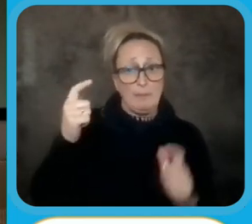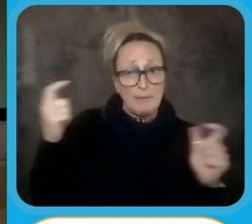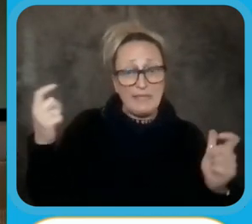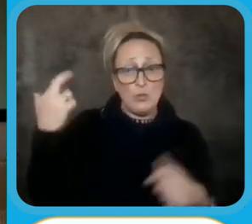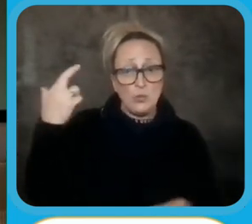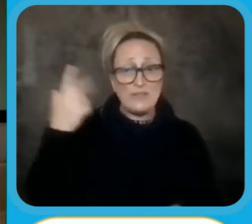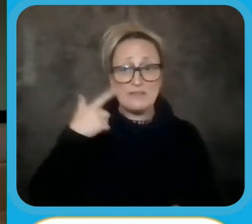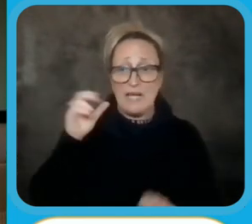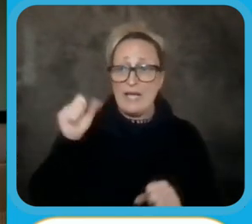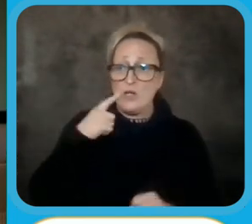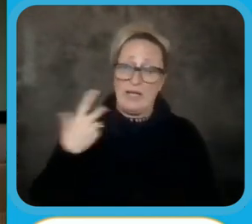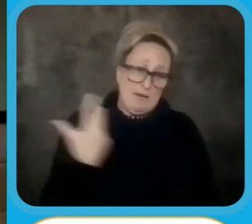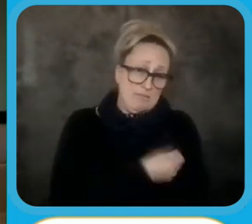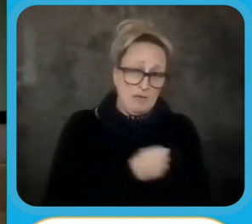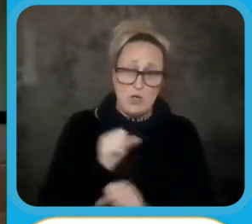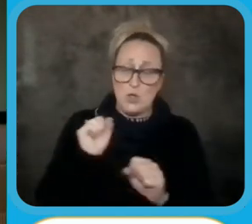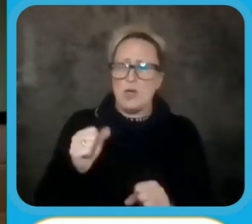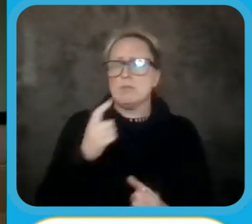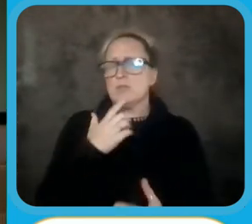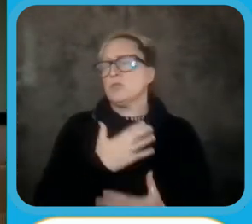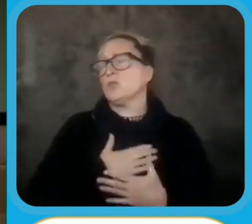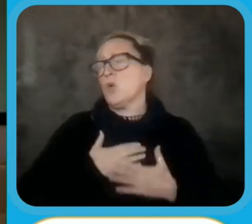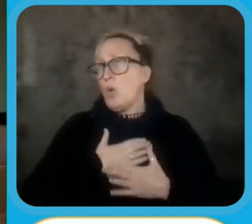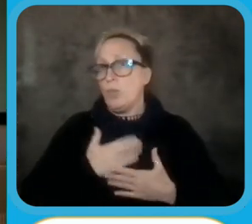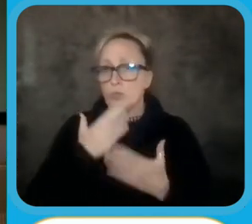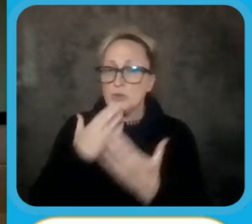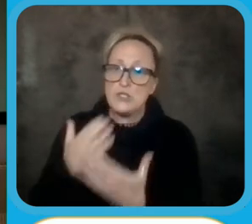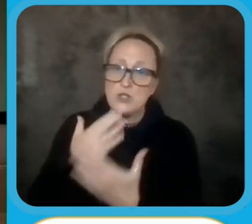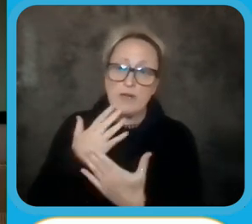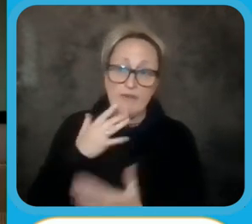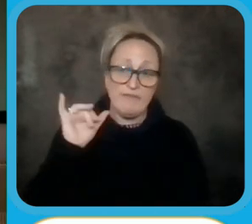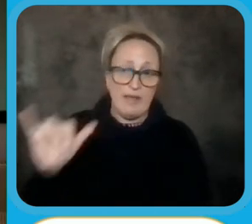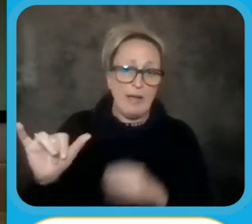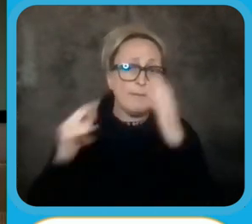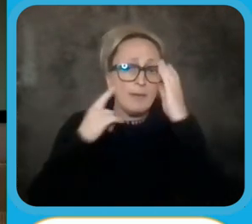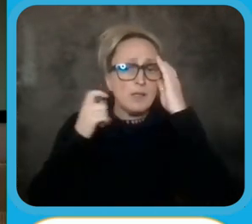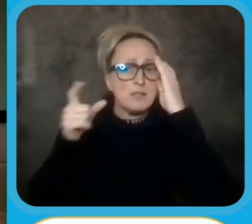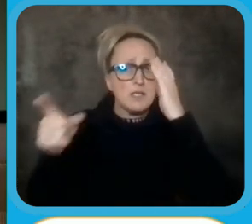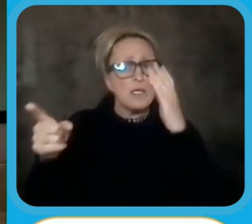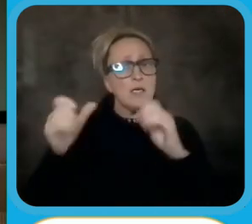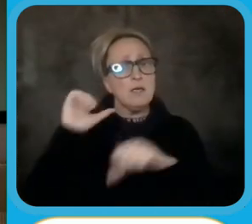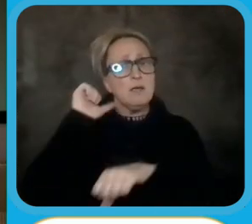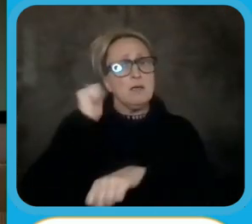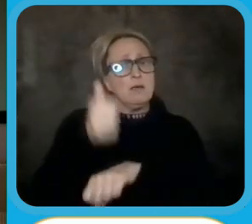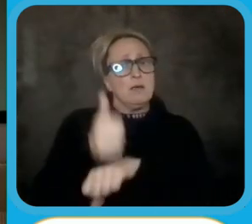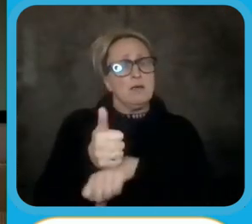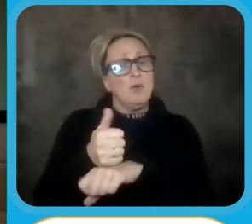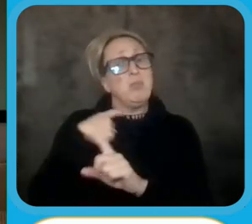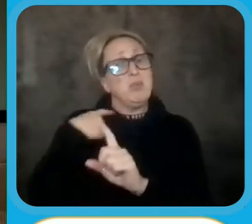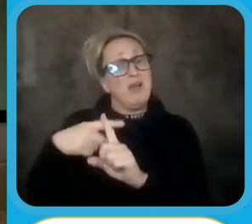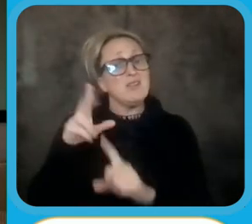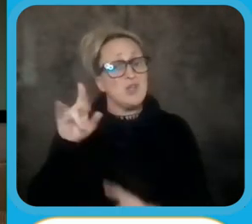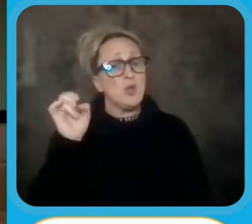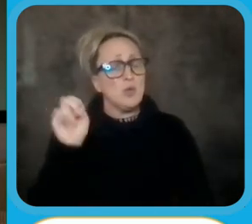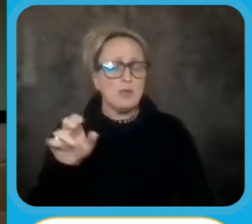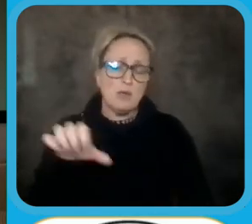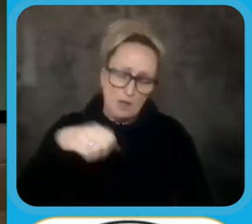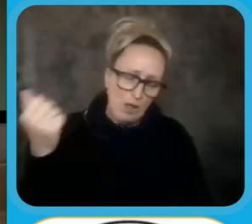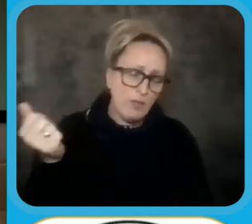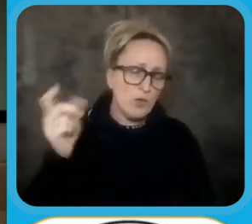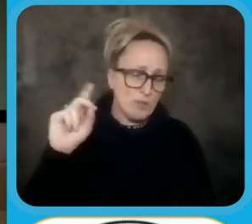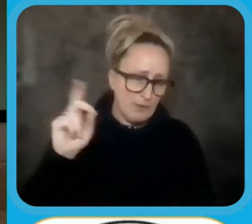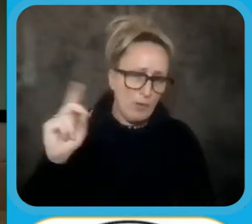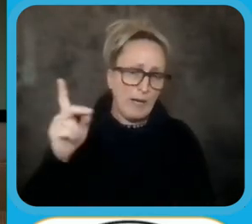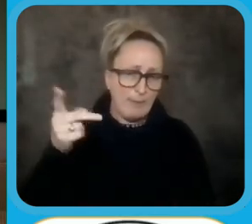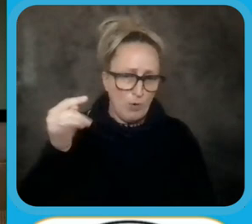get vaccinated. And I am so appreciative of that, because he set up, along with the union, and I'm sure other Democratic